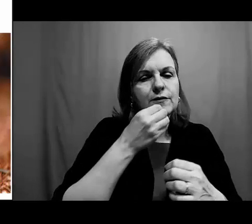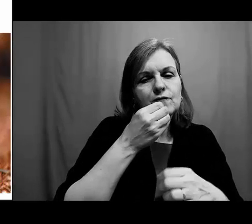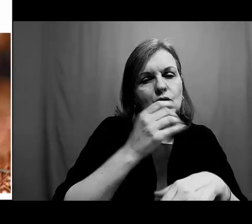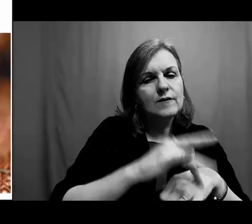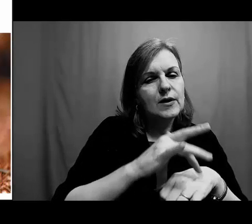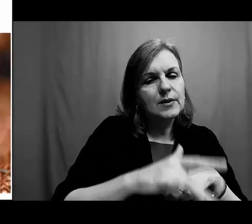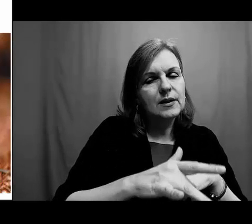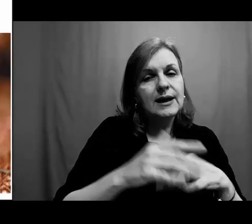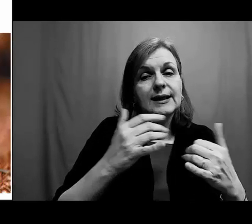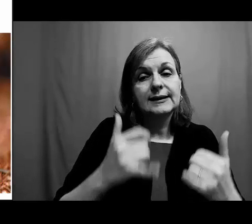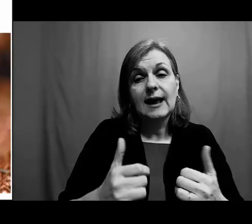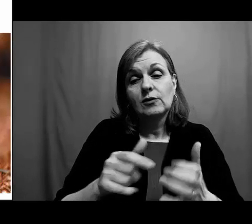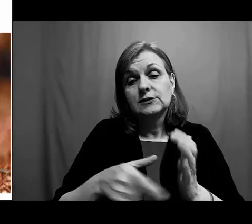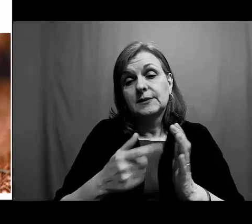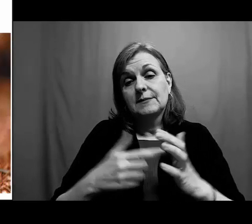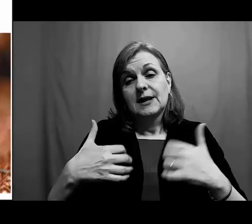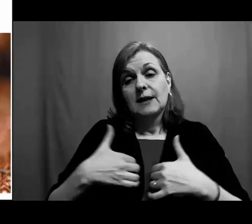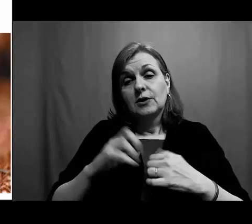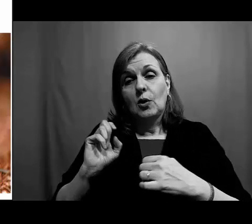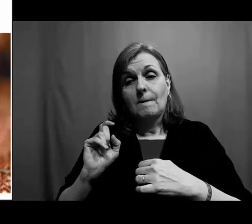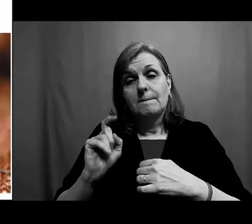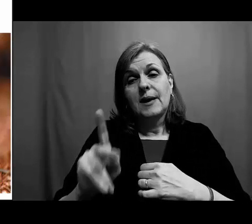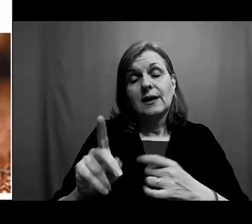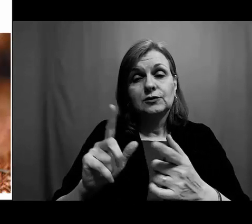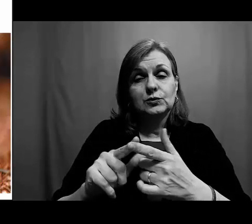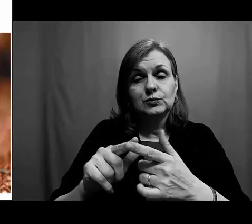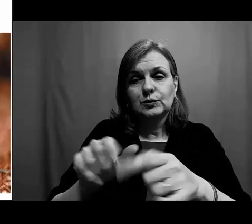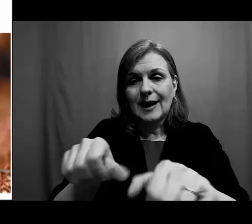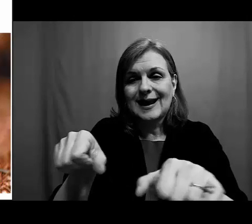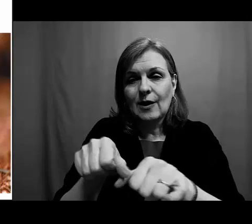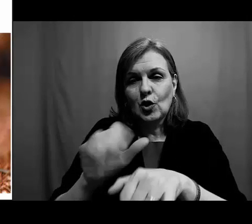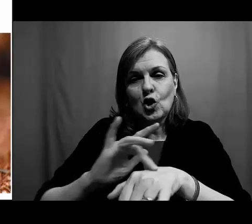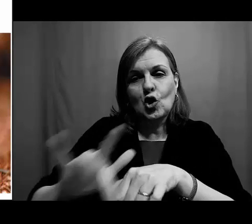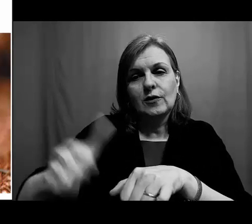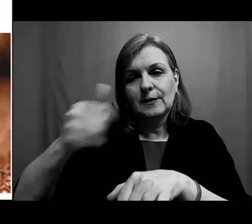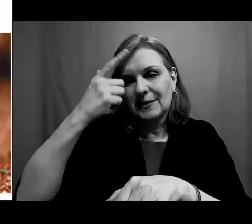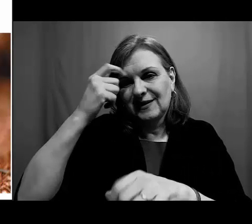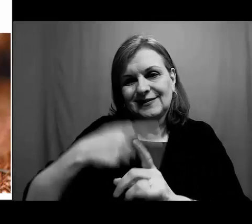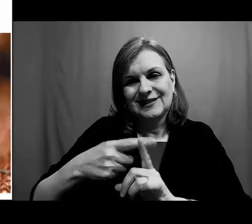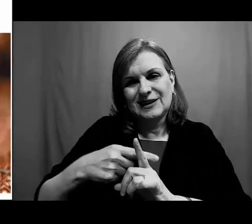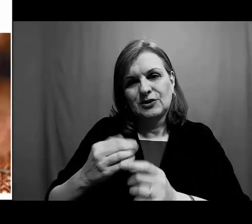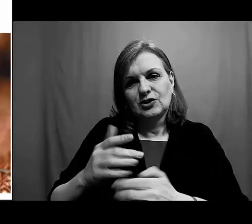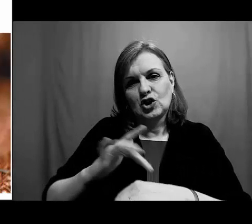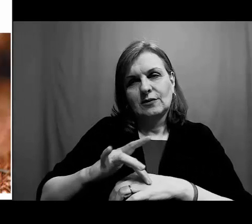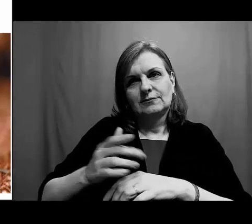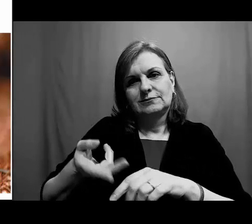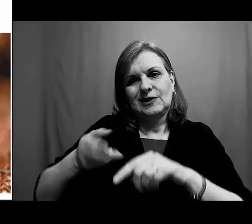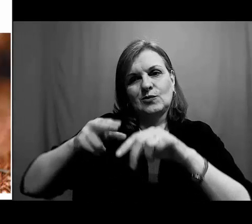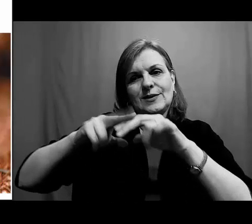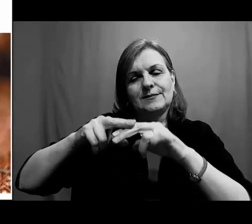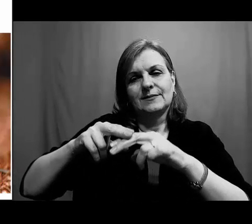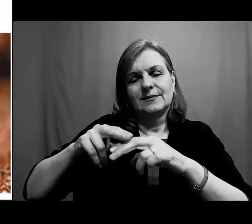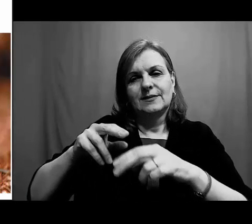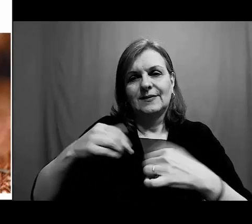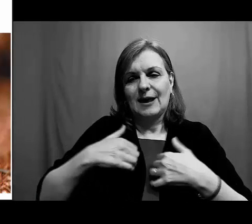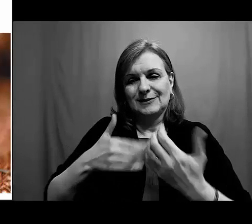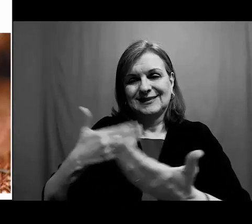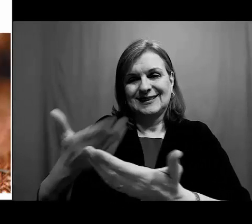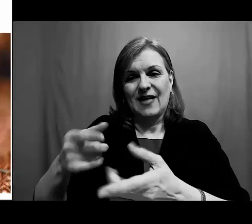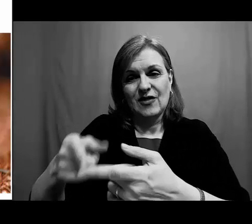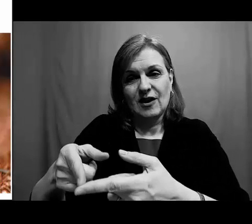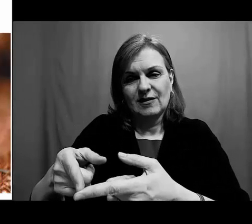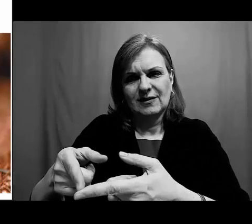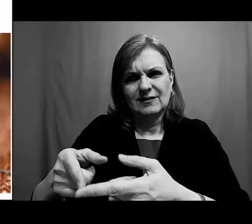coming back, migrating back to areas earlier because of increased temperatures. They're getting back to places earlier. They